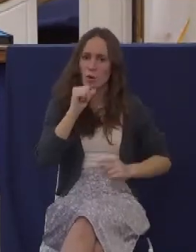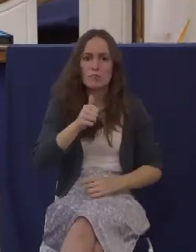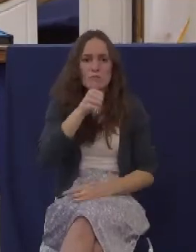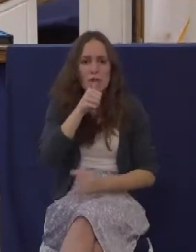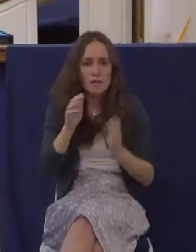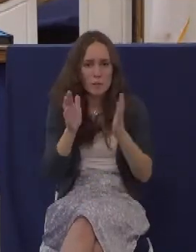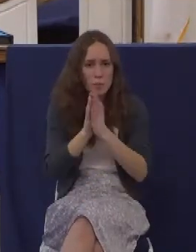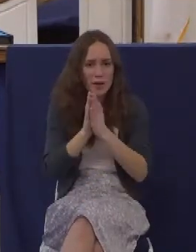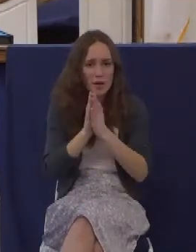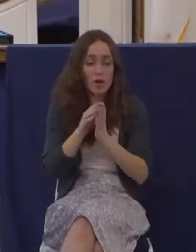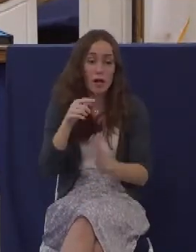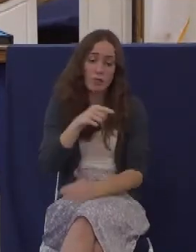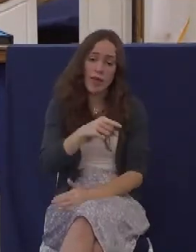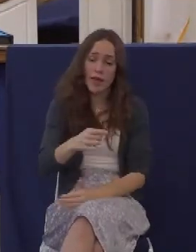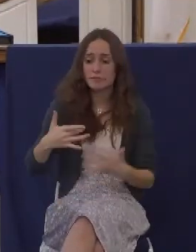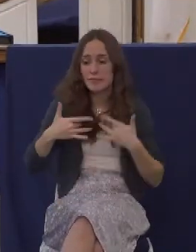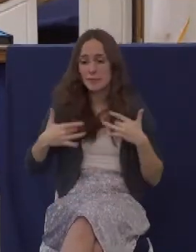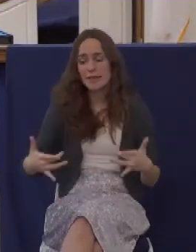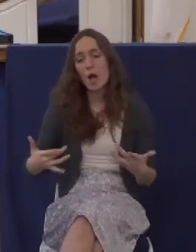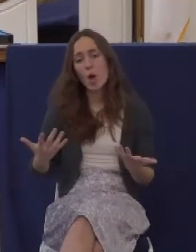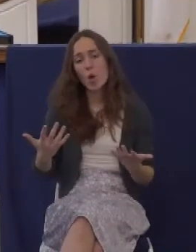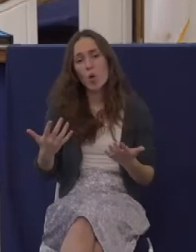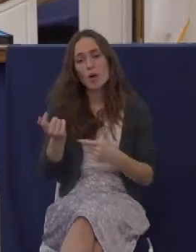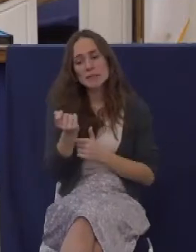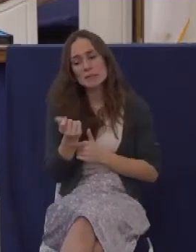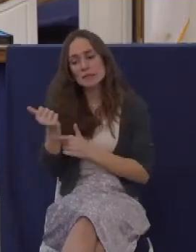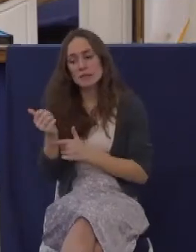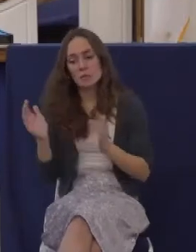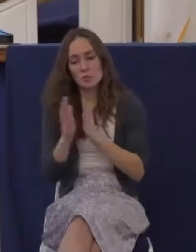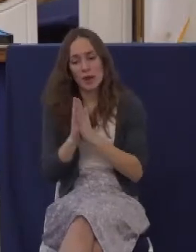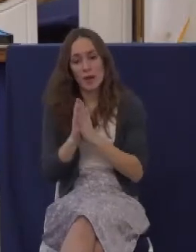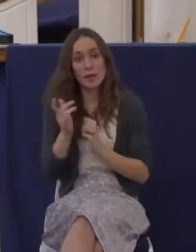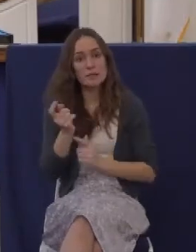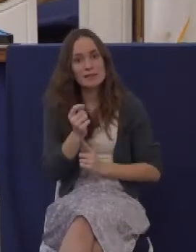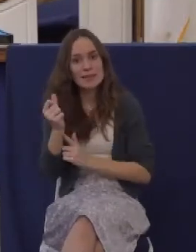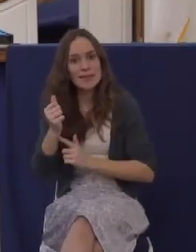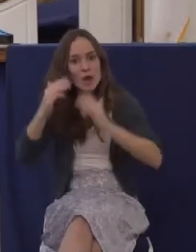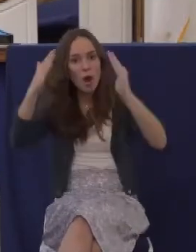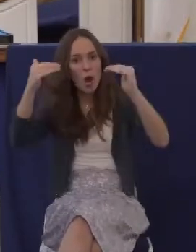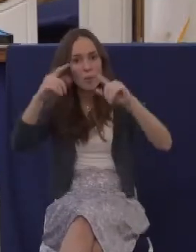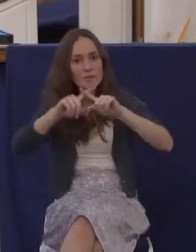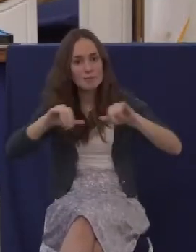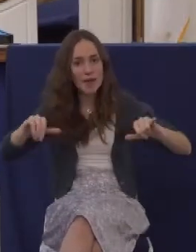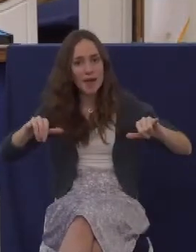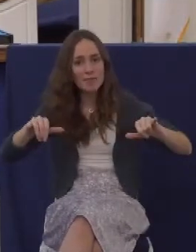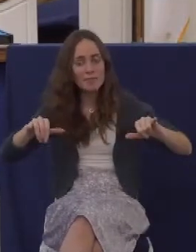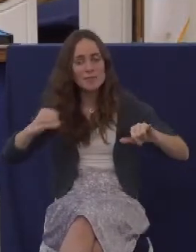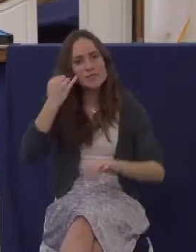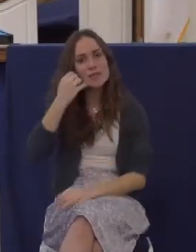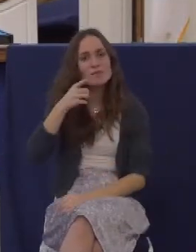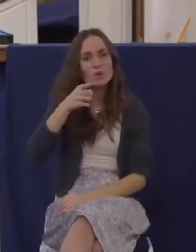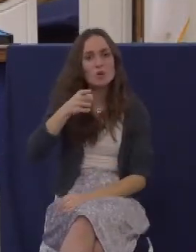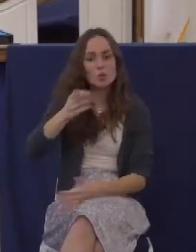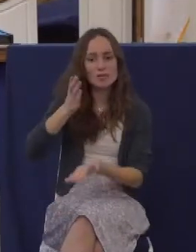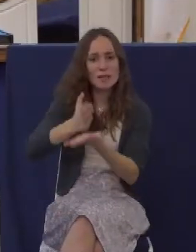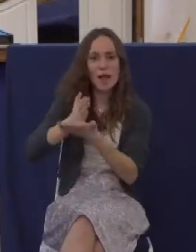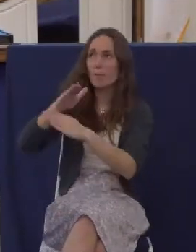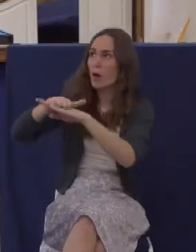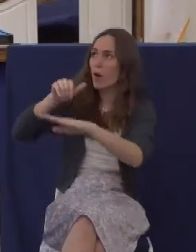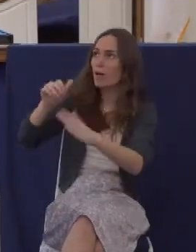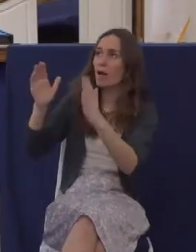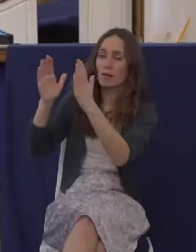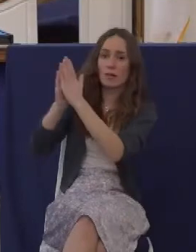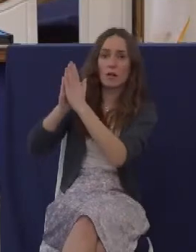allow themselves in the omission of it to throw away their hope. If you have left off calling upon God, it is time for you to leave